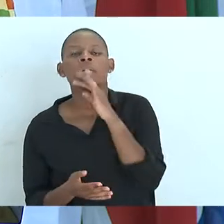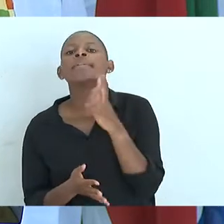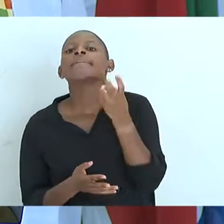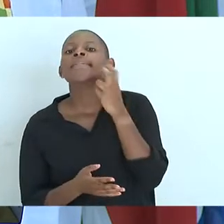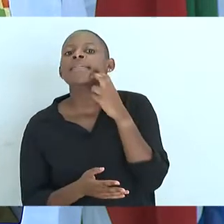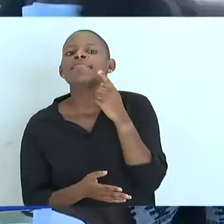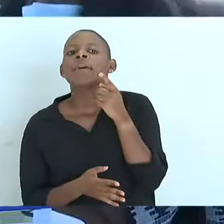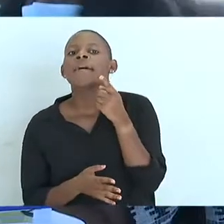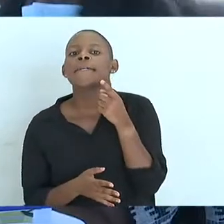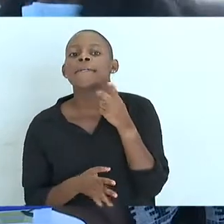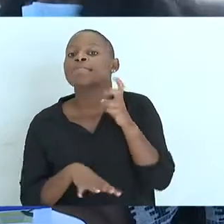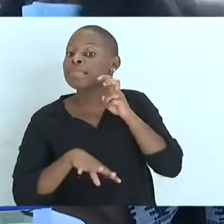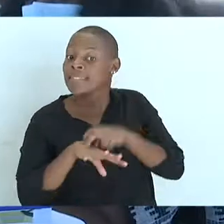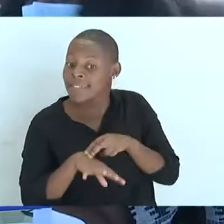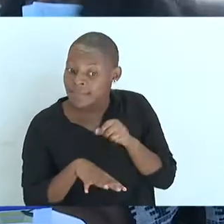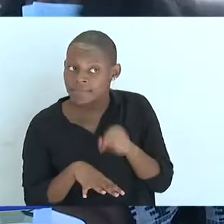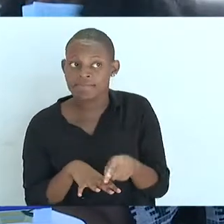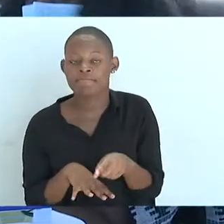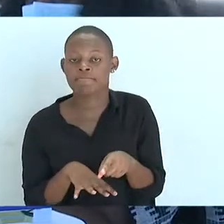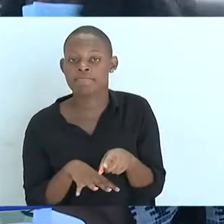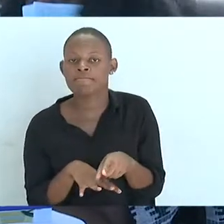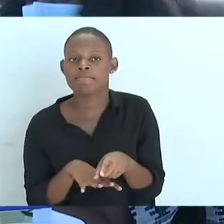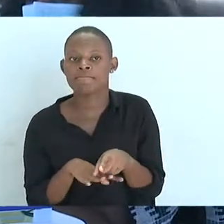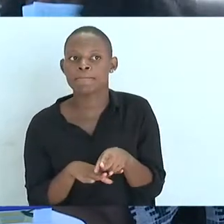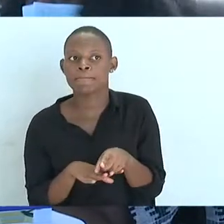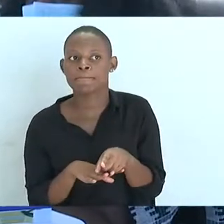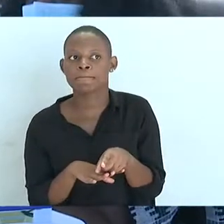eliminate or lessen